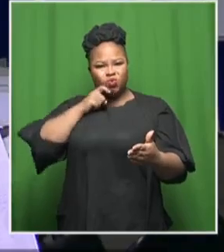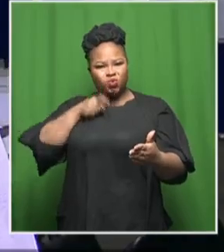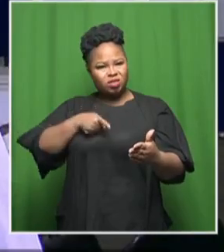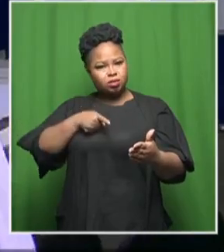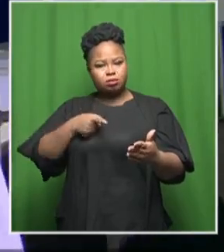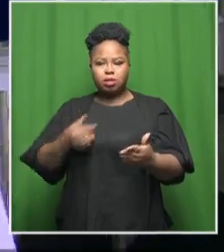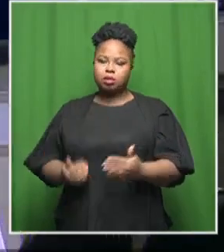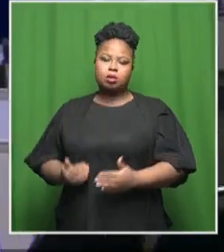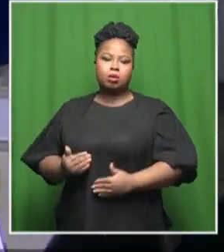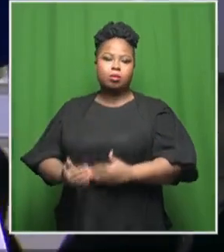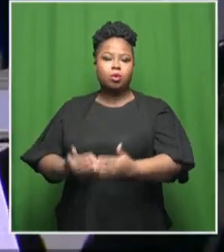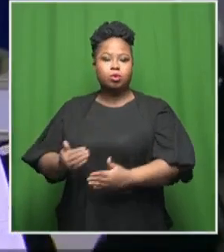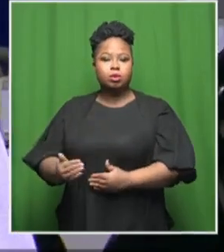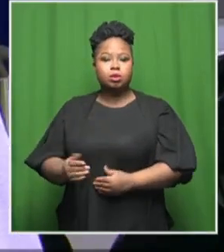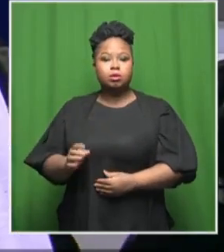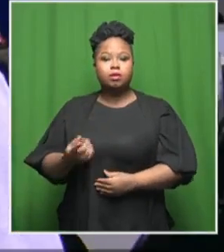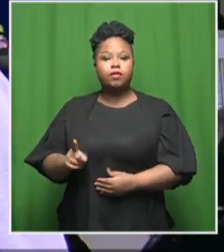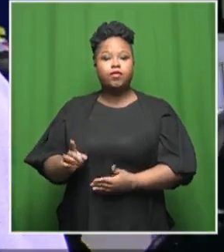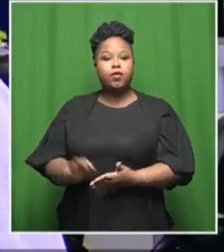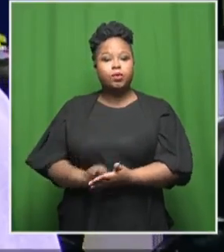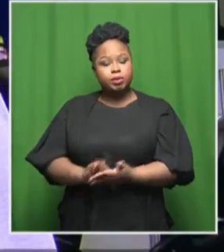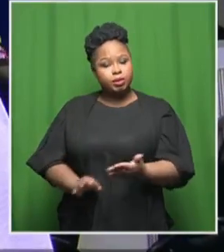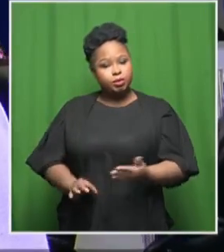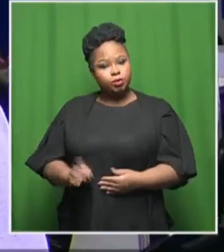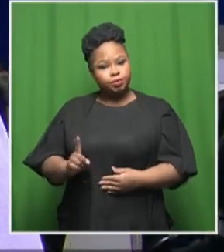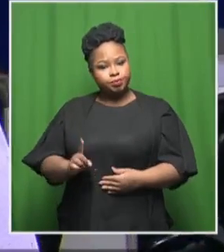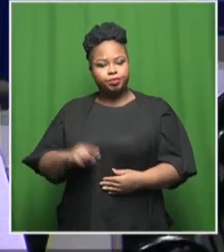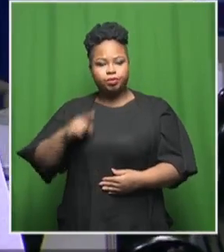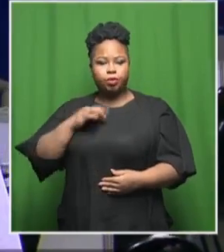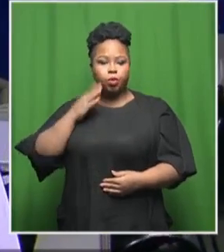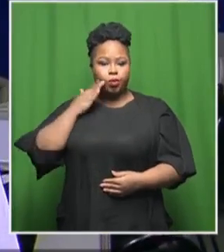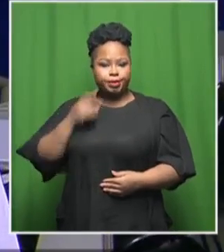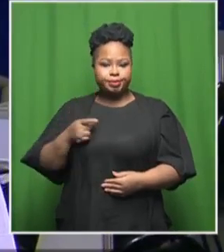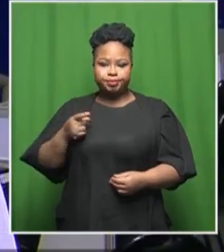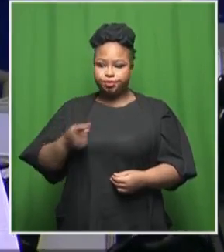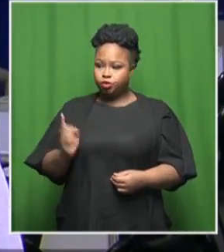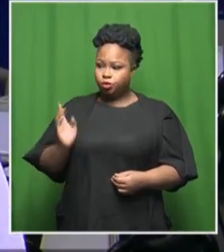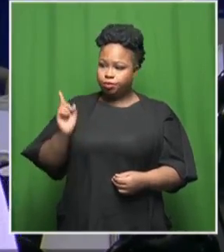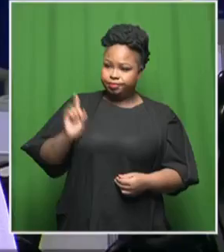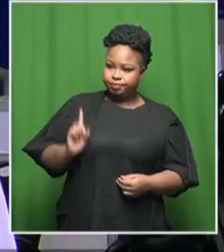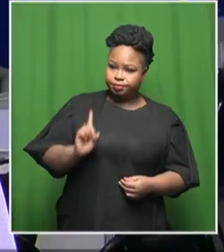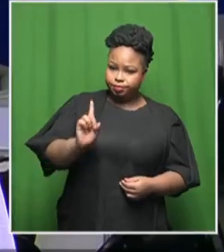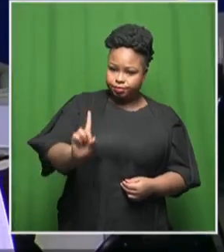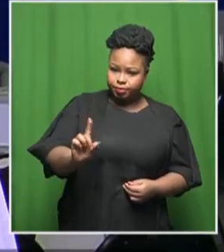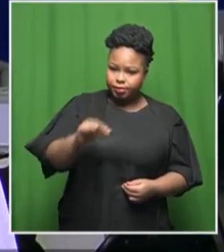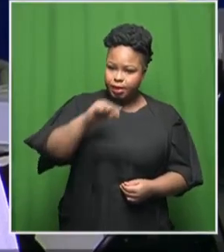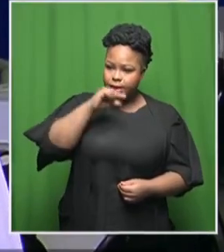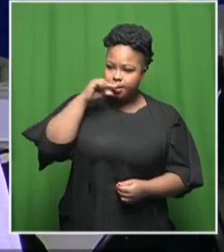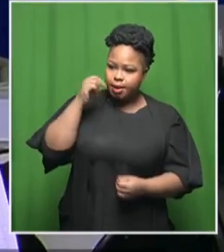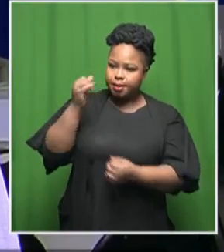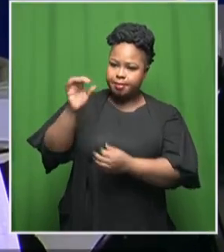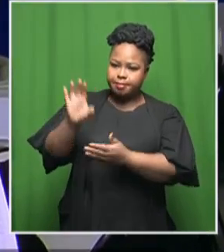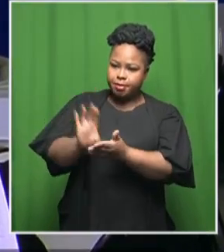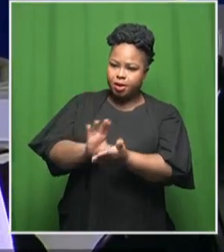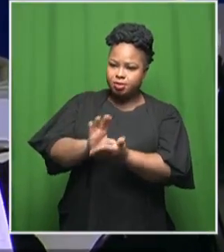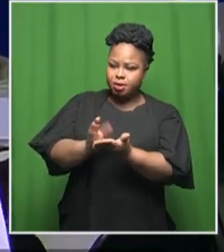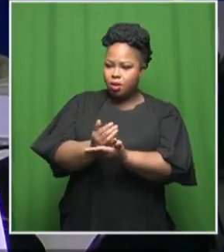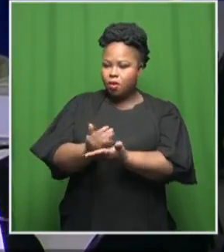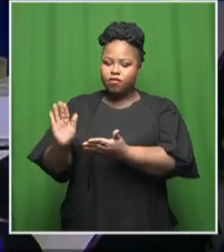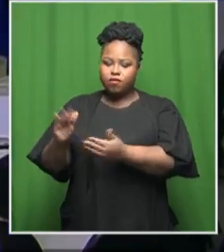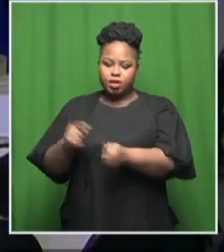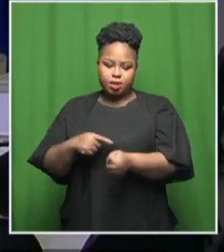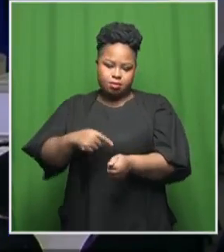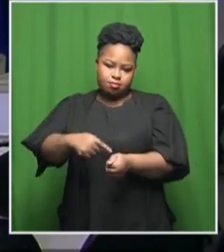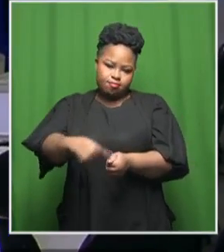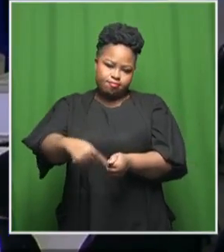The process involved for voting is that once a voter presents himself is to mark his name off the voter's roll, ink his thumb, issue